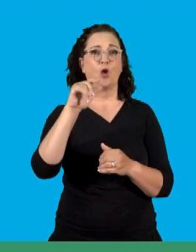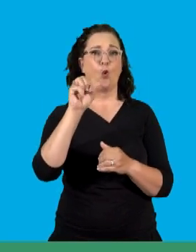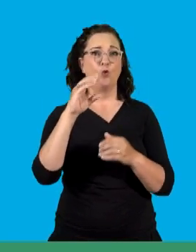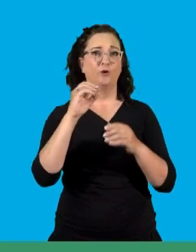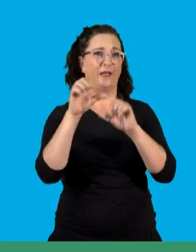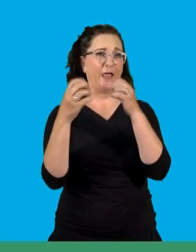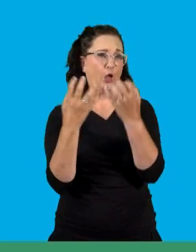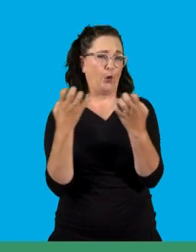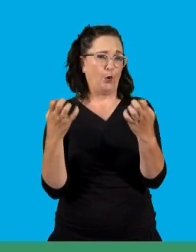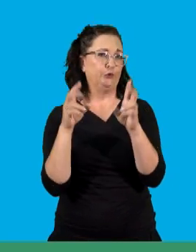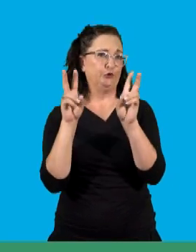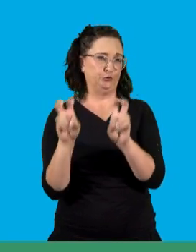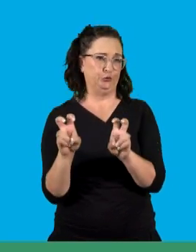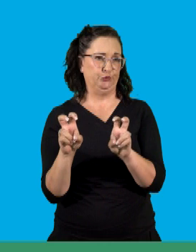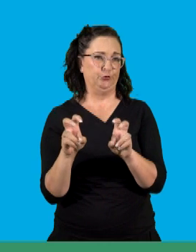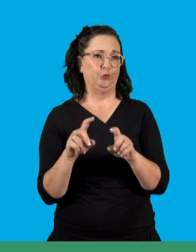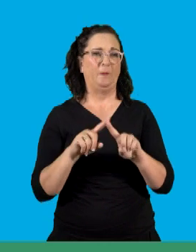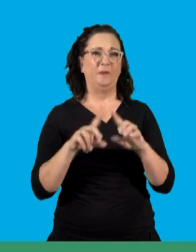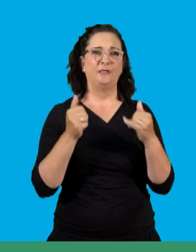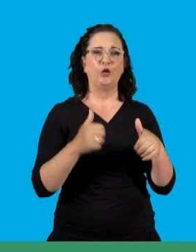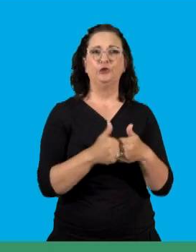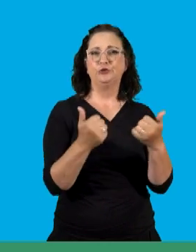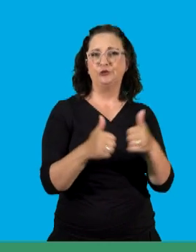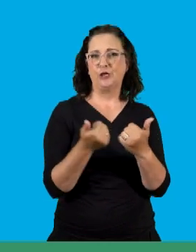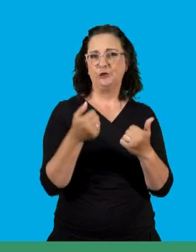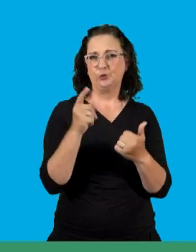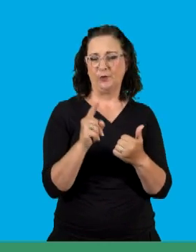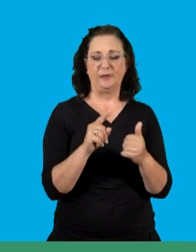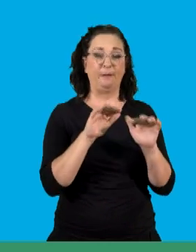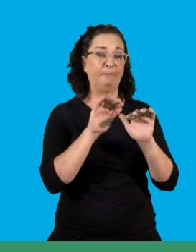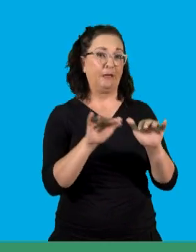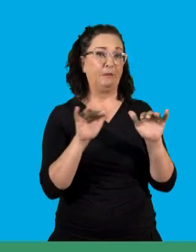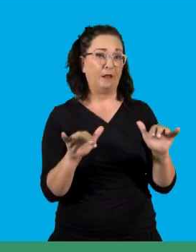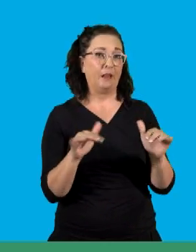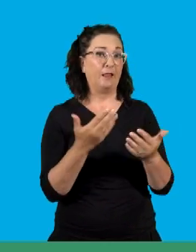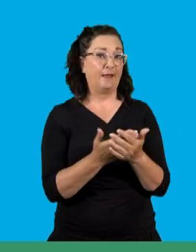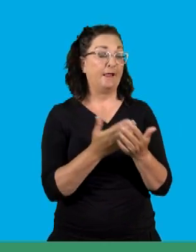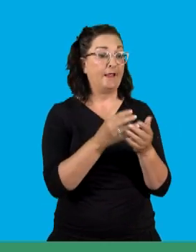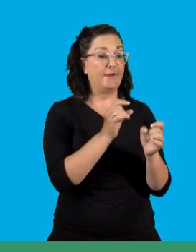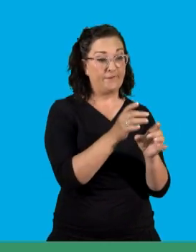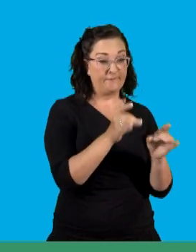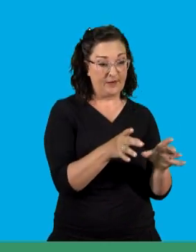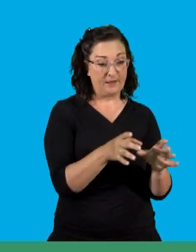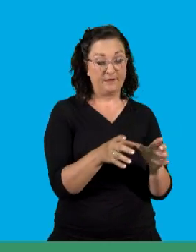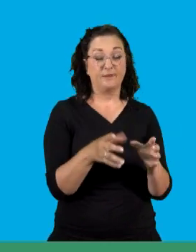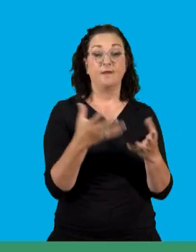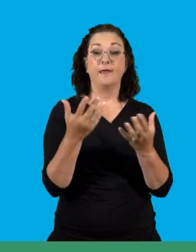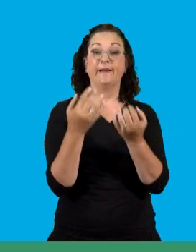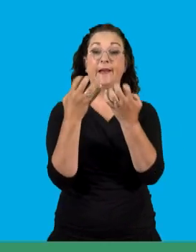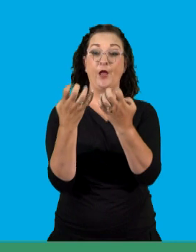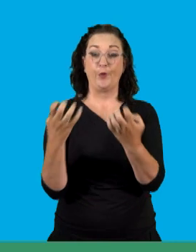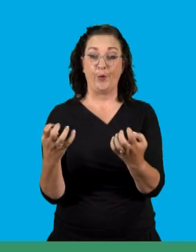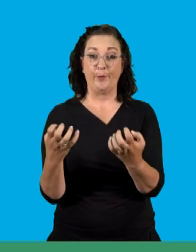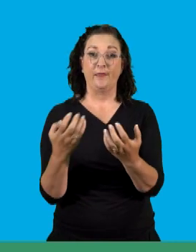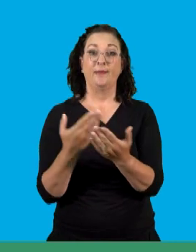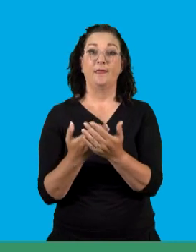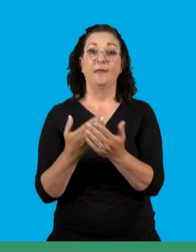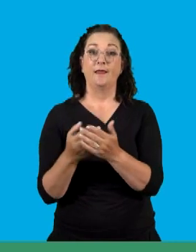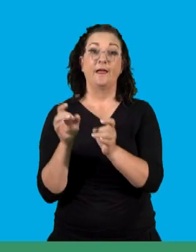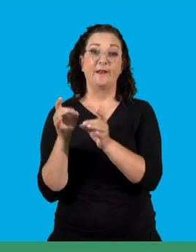Socio-economic challenges are issues that affect people and the economy in a